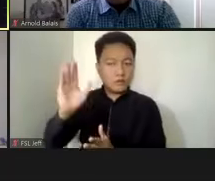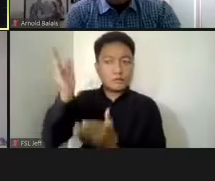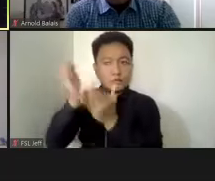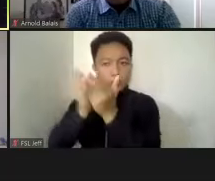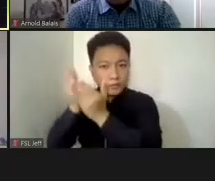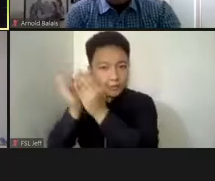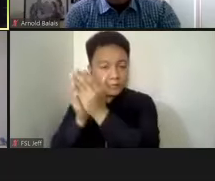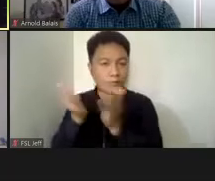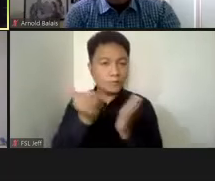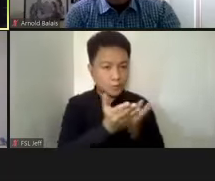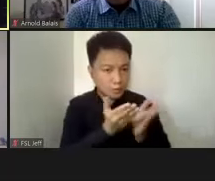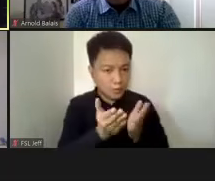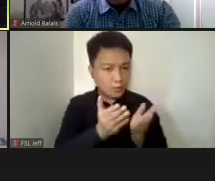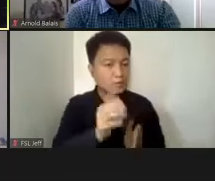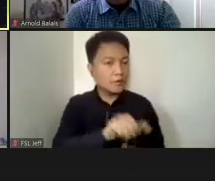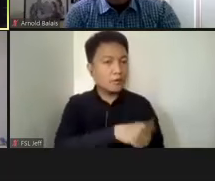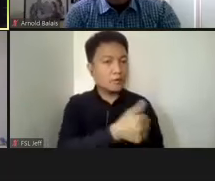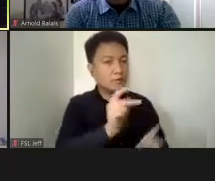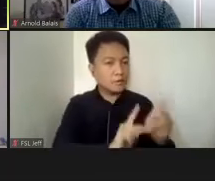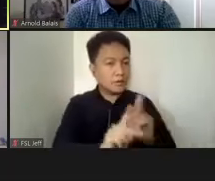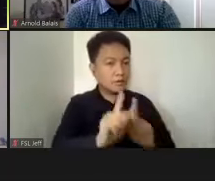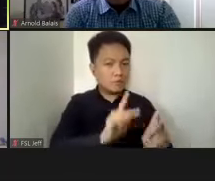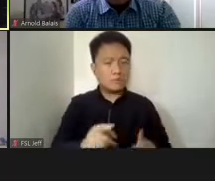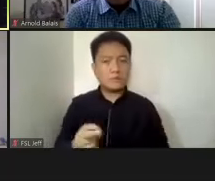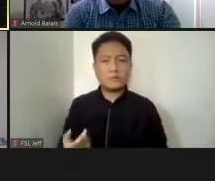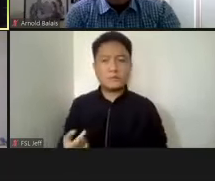day asked me,